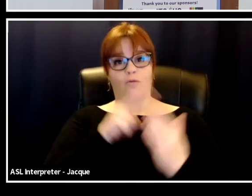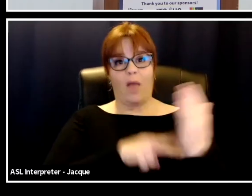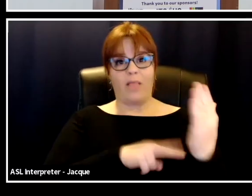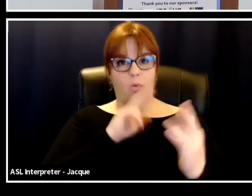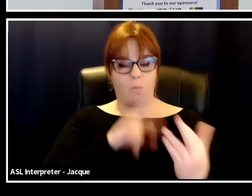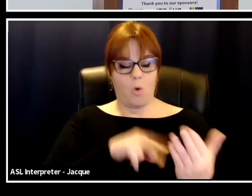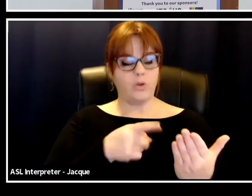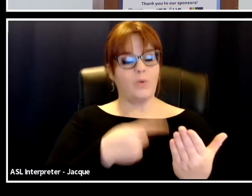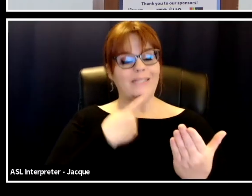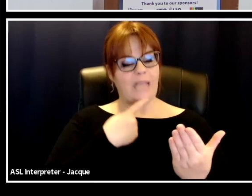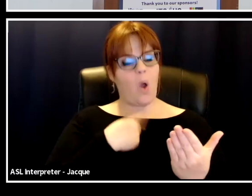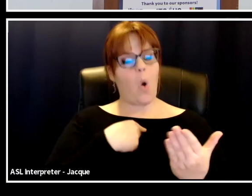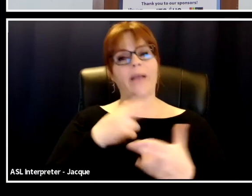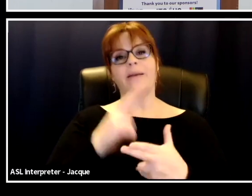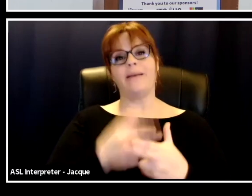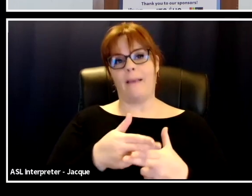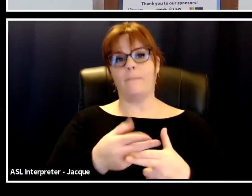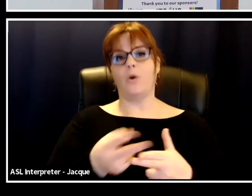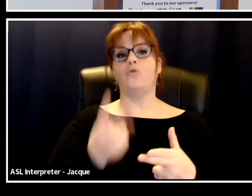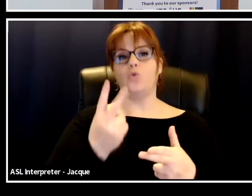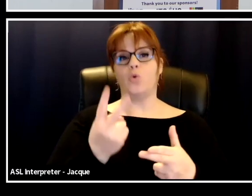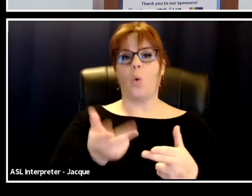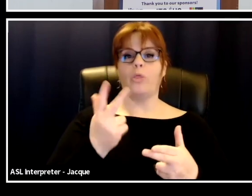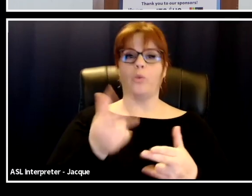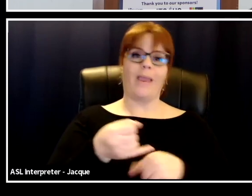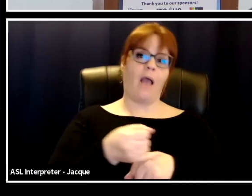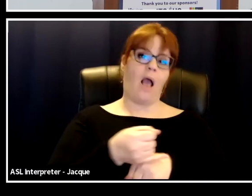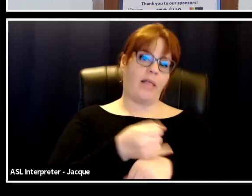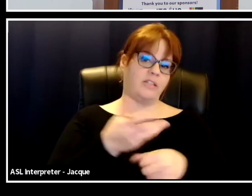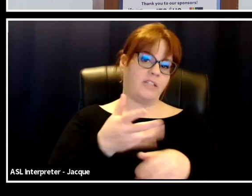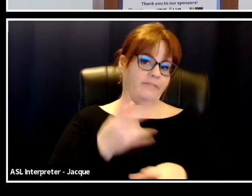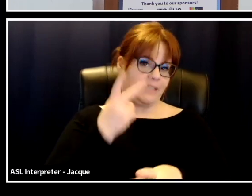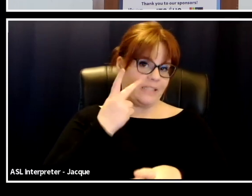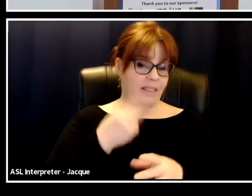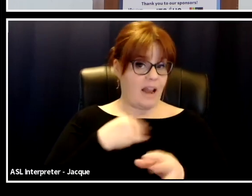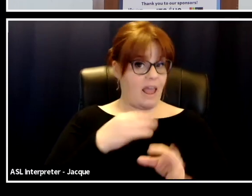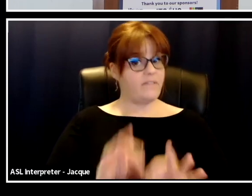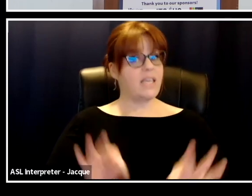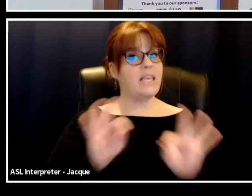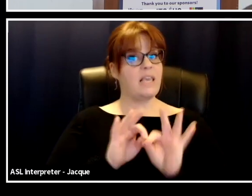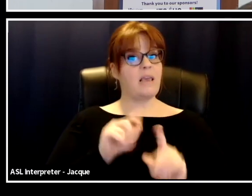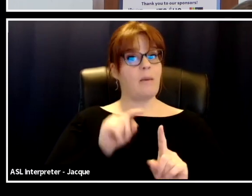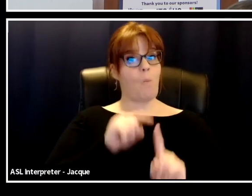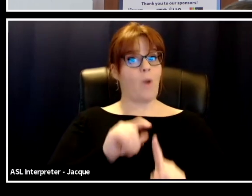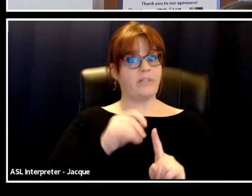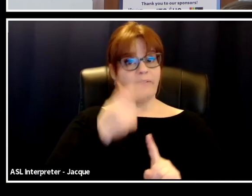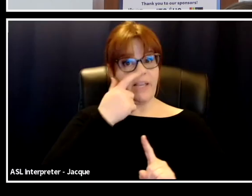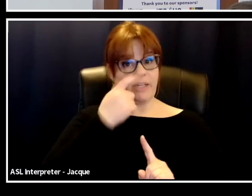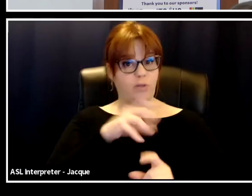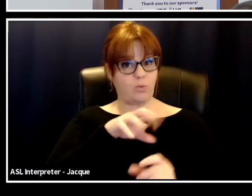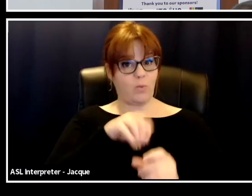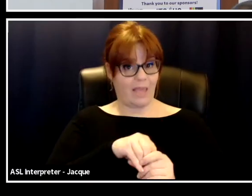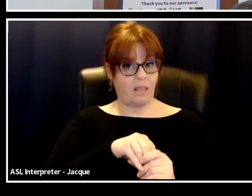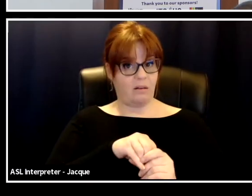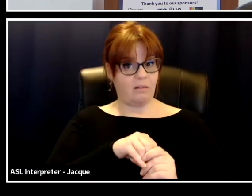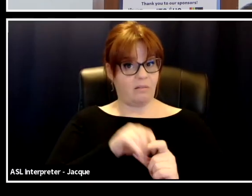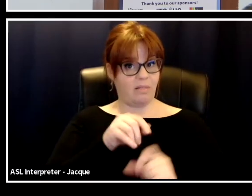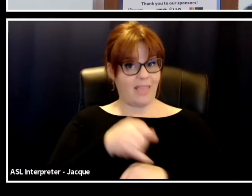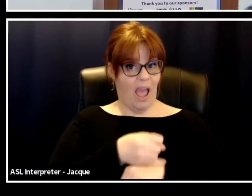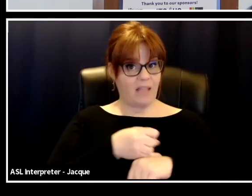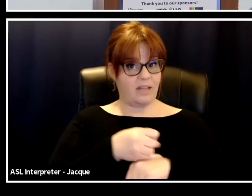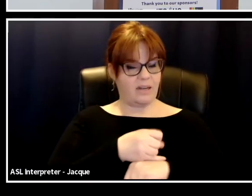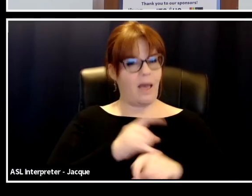to 3, you know, islands that I've seen that have, you know, key points of interest within them, and I can see that they're either not